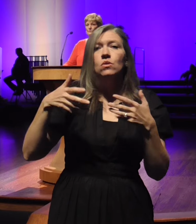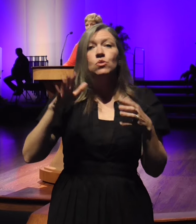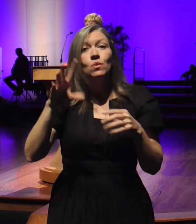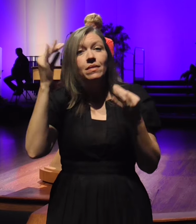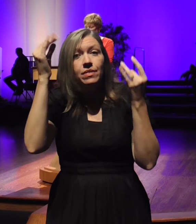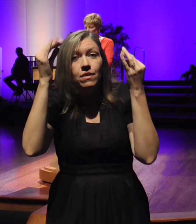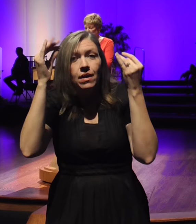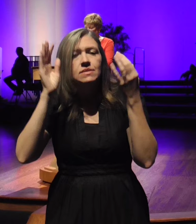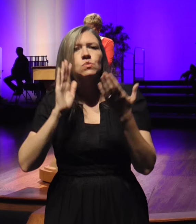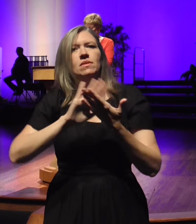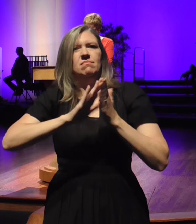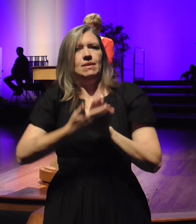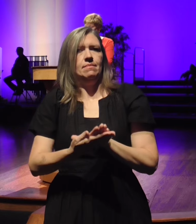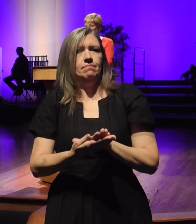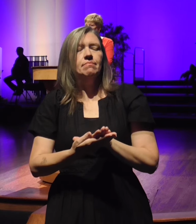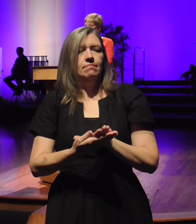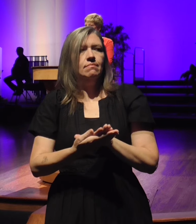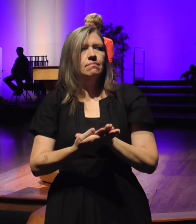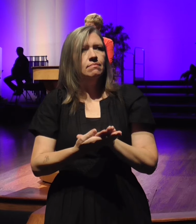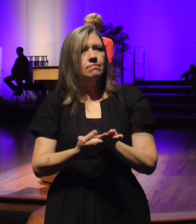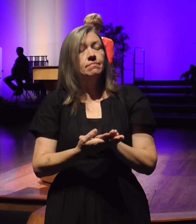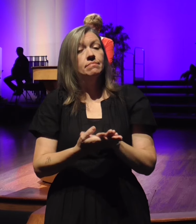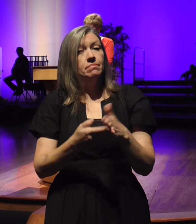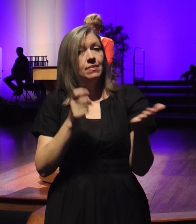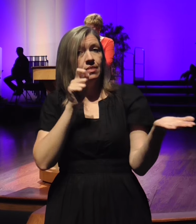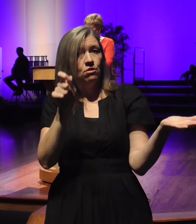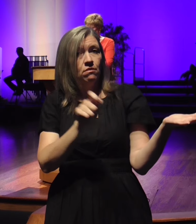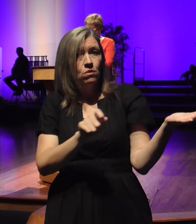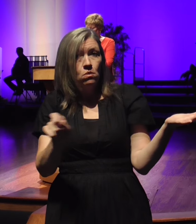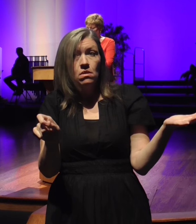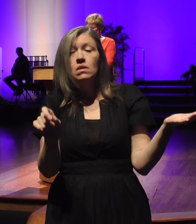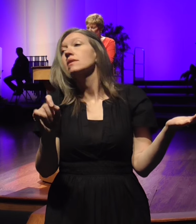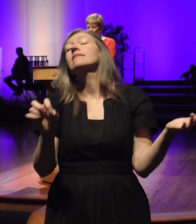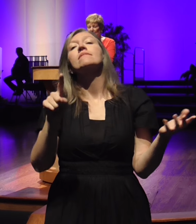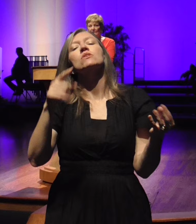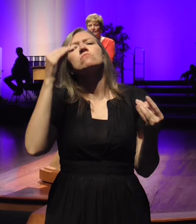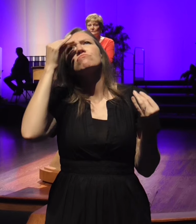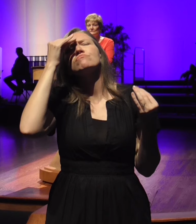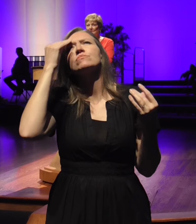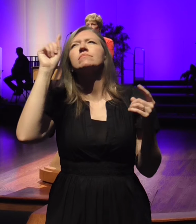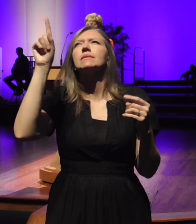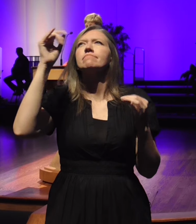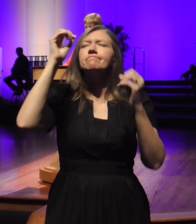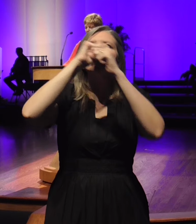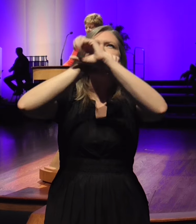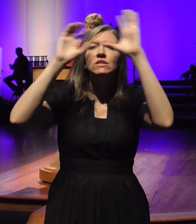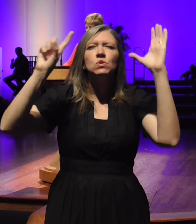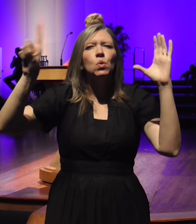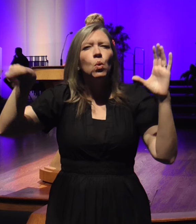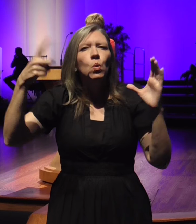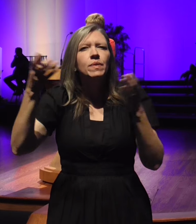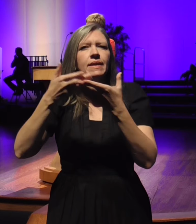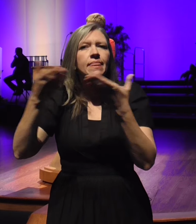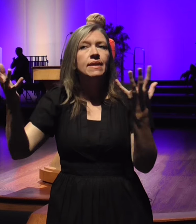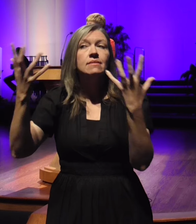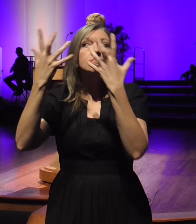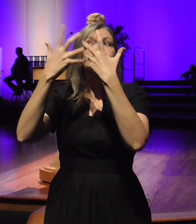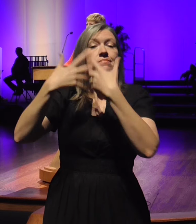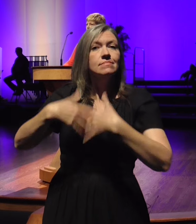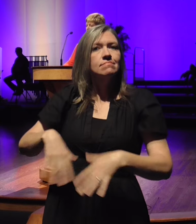desire to receive. What you imagine, you will think, and what you think, you will